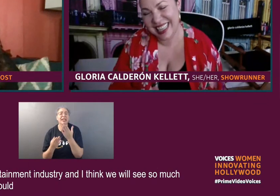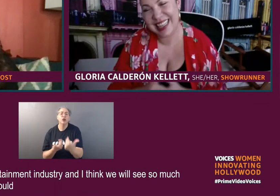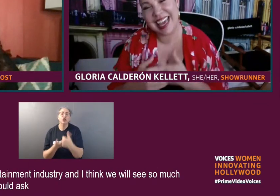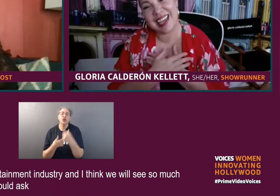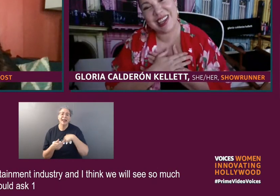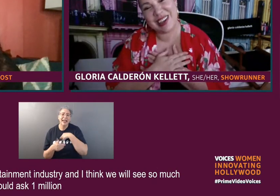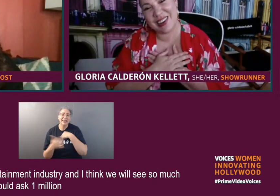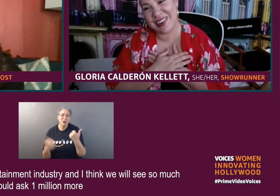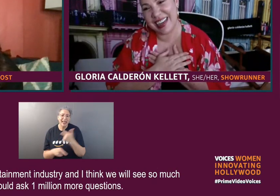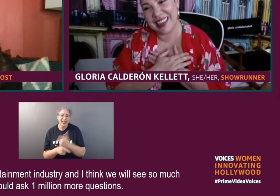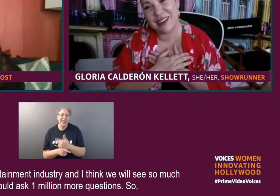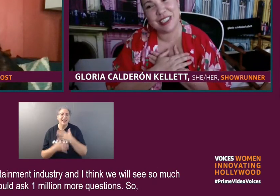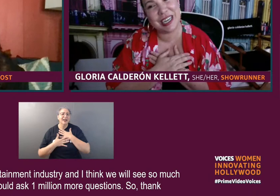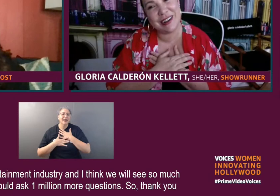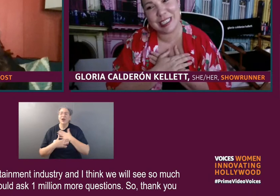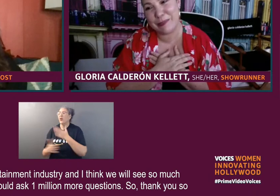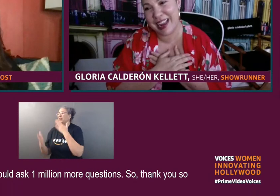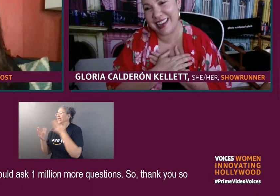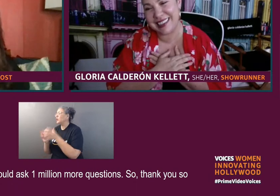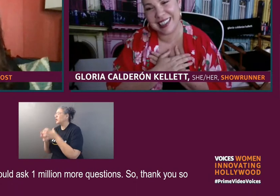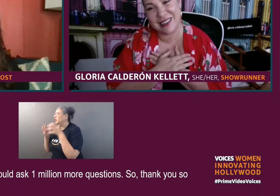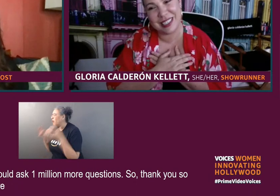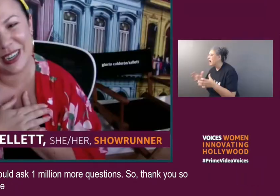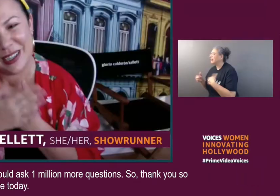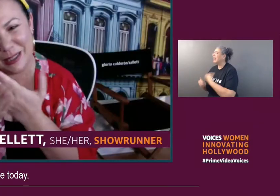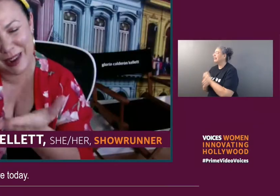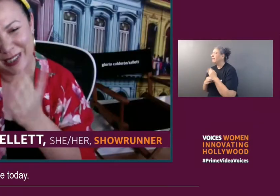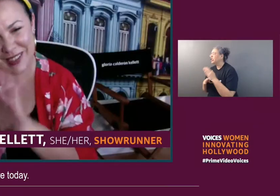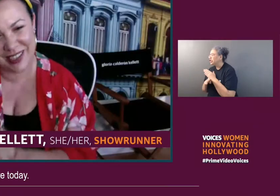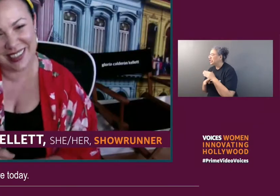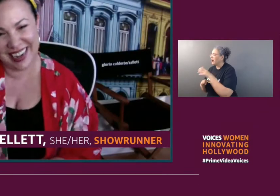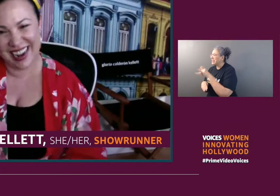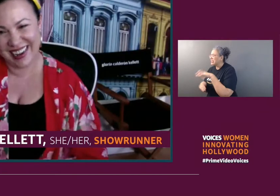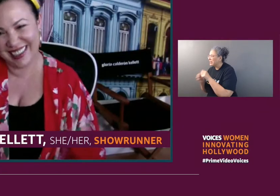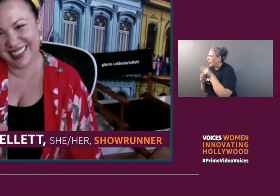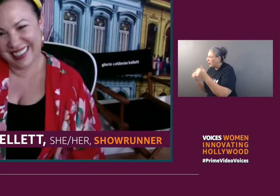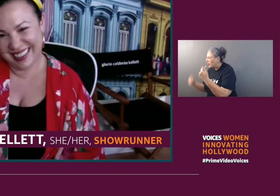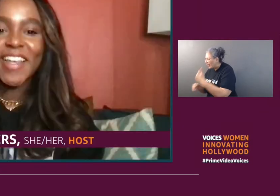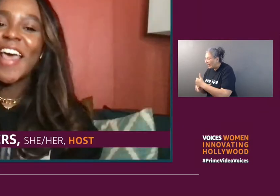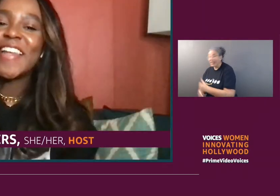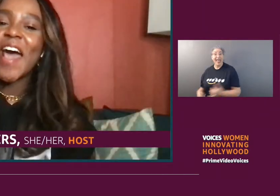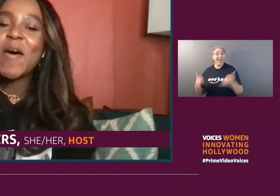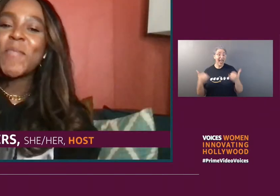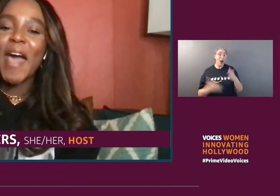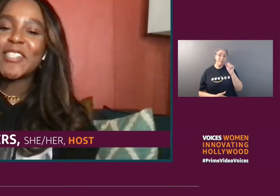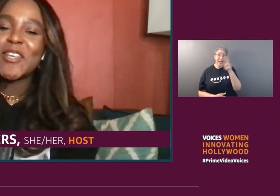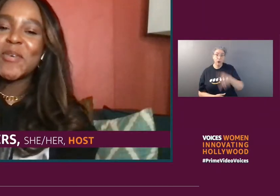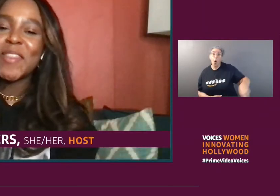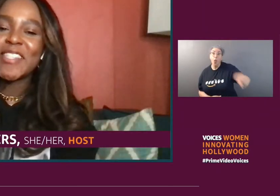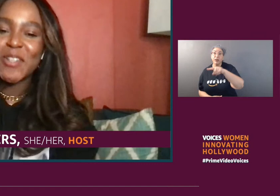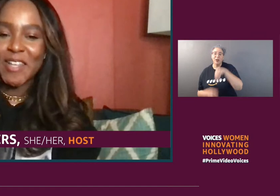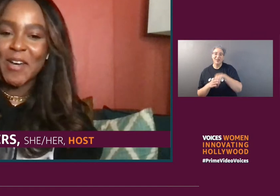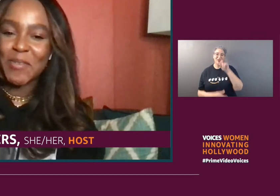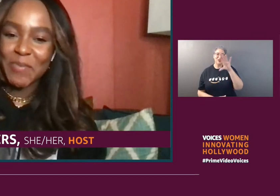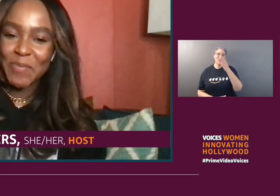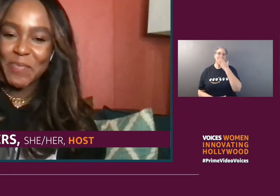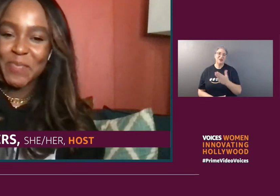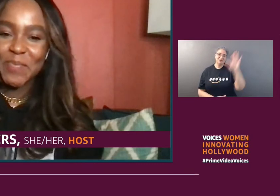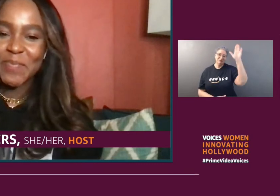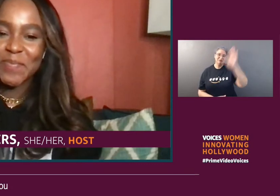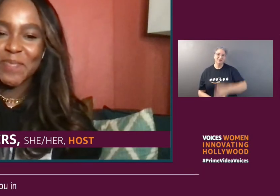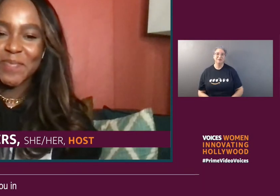for being here today. Thank you. And thank you for lifting us up. I love sharing space with you today. And now back to you in the